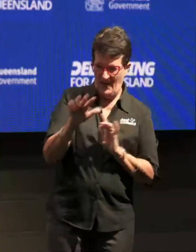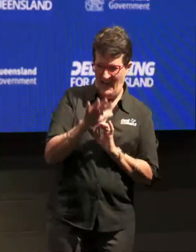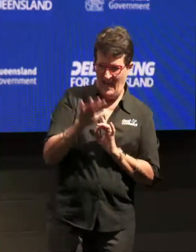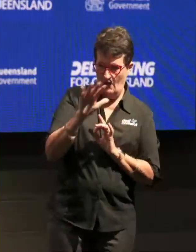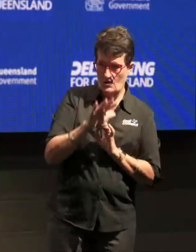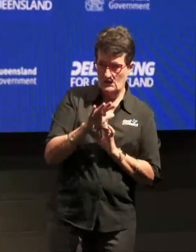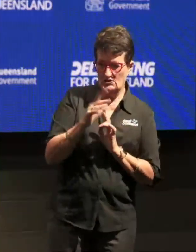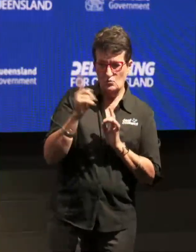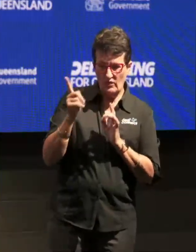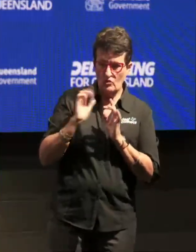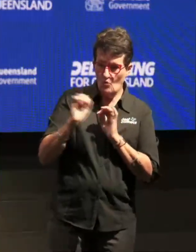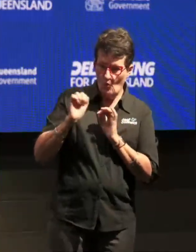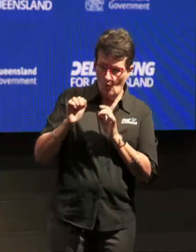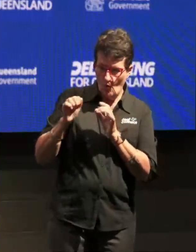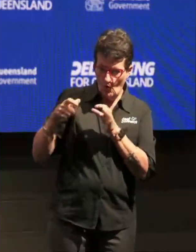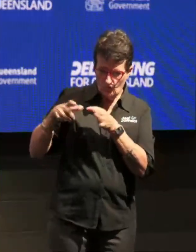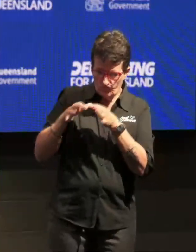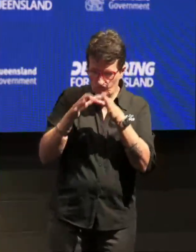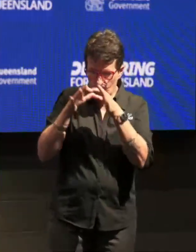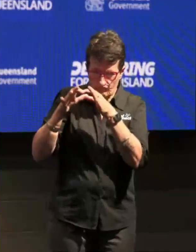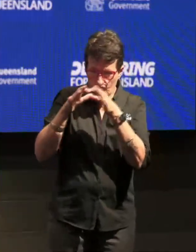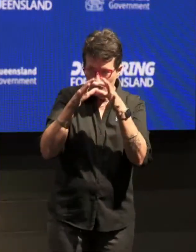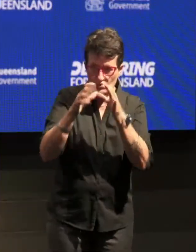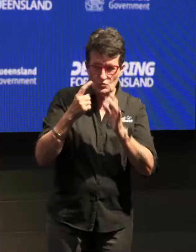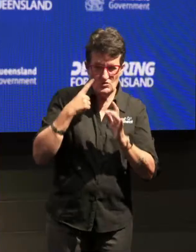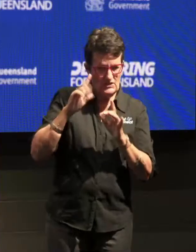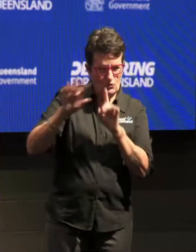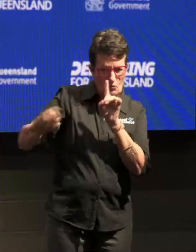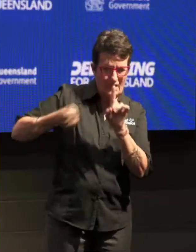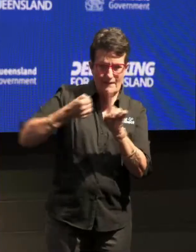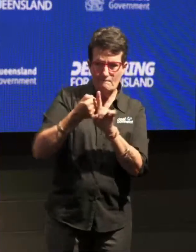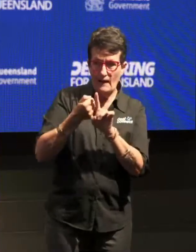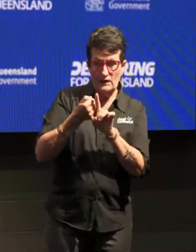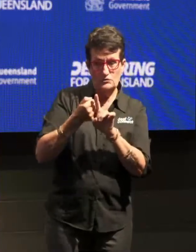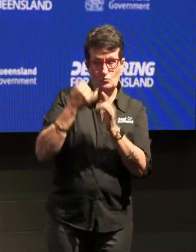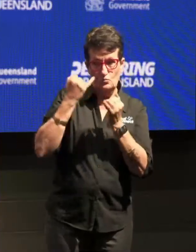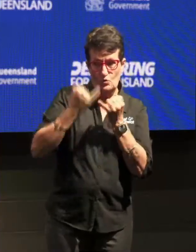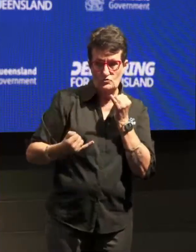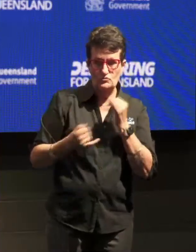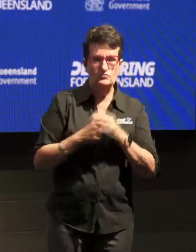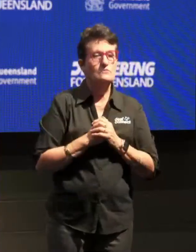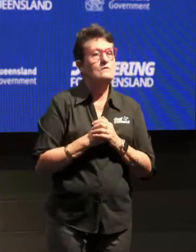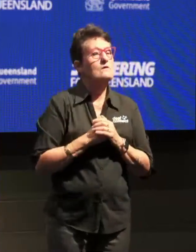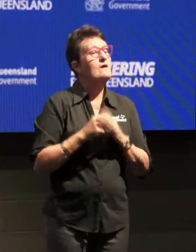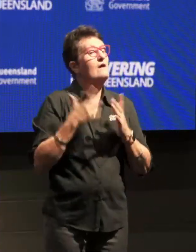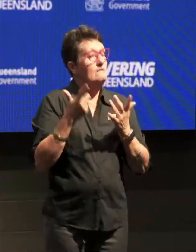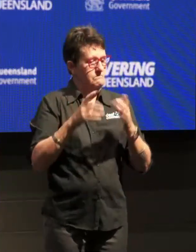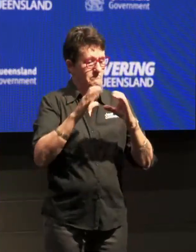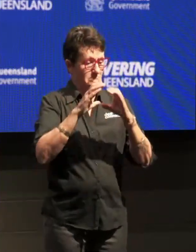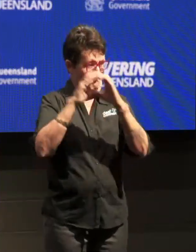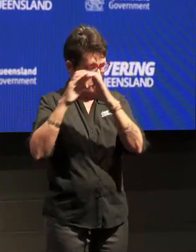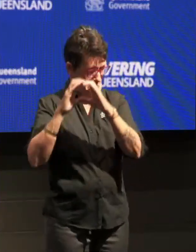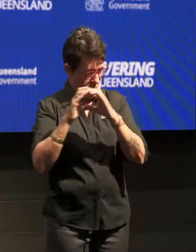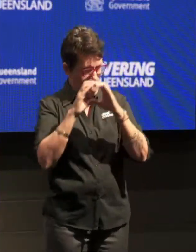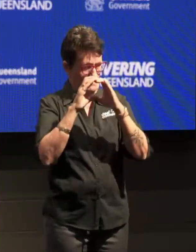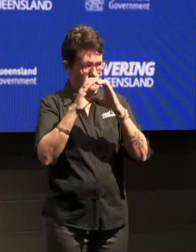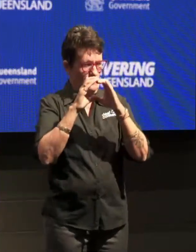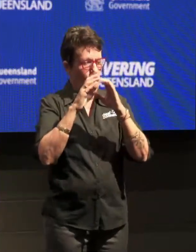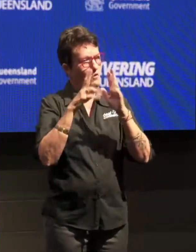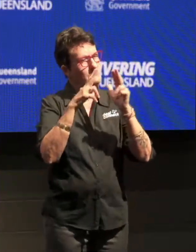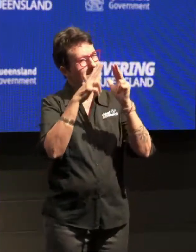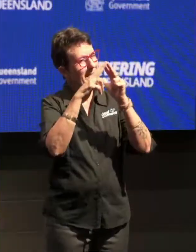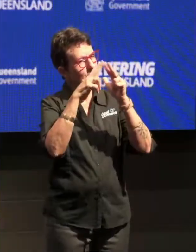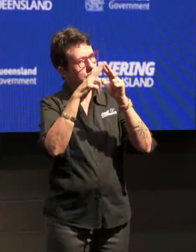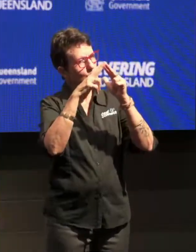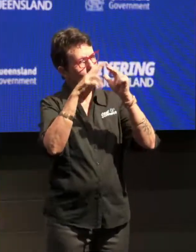this tracking do you expect to cop the brunt of this rainfall? So if the system moves as expected, and that is between